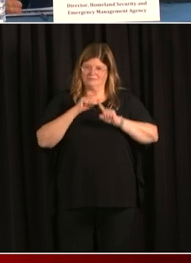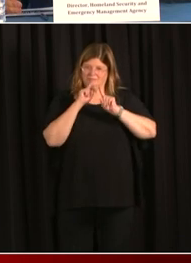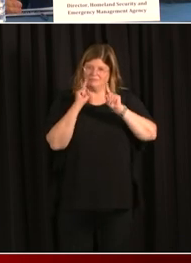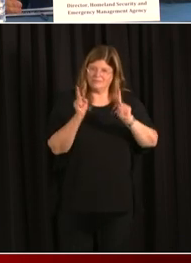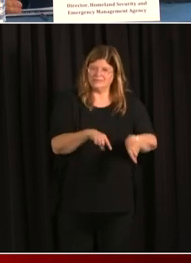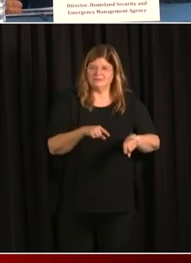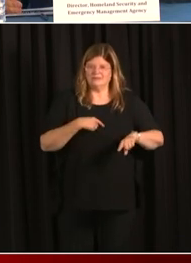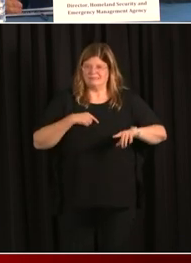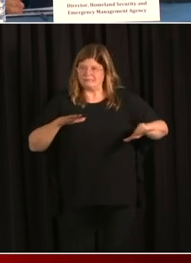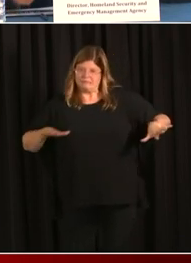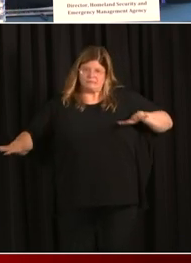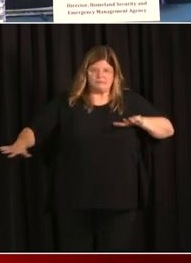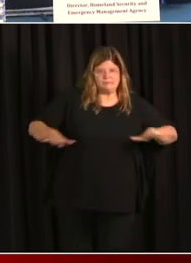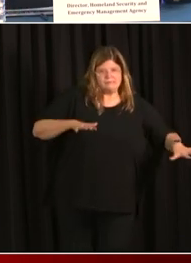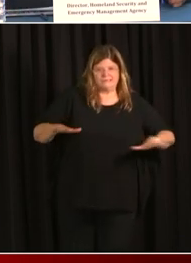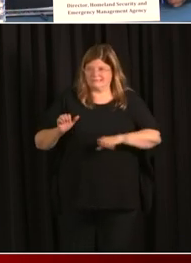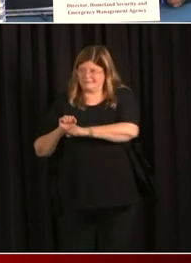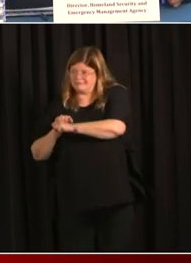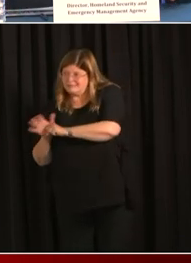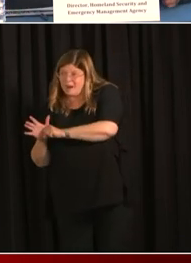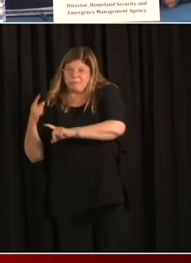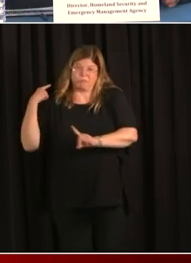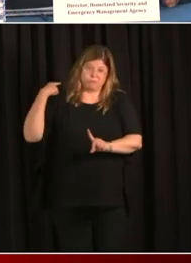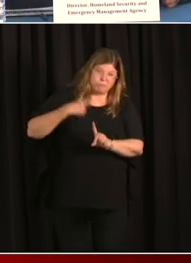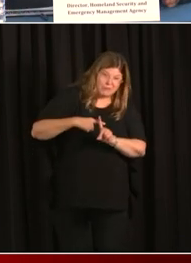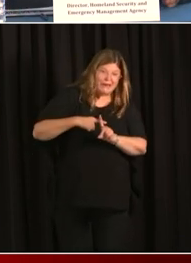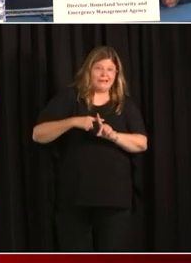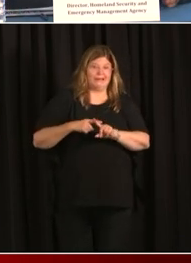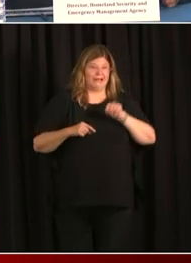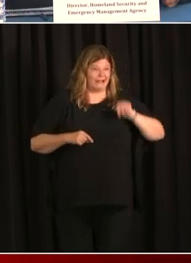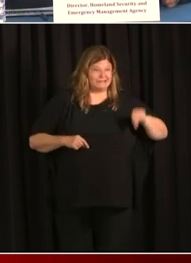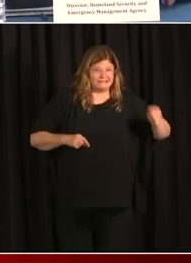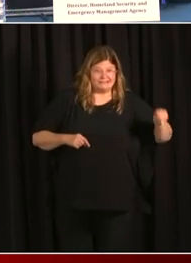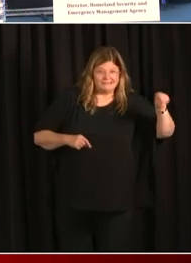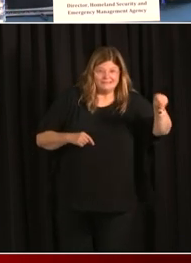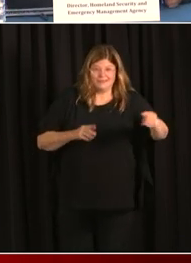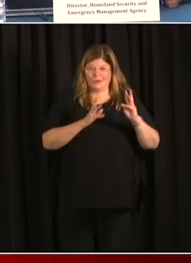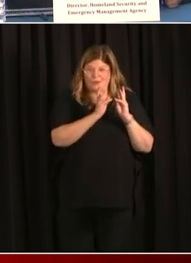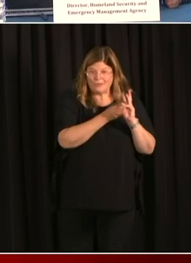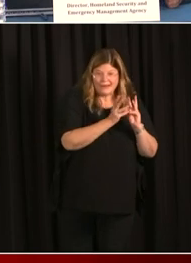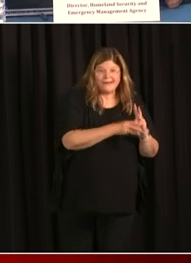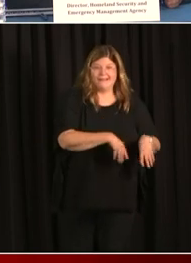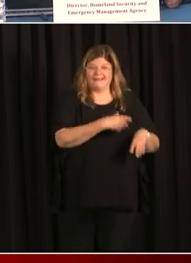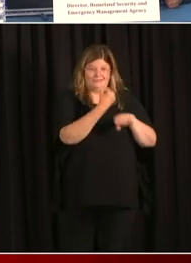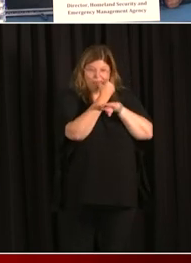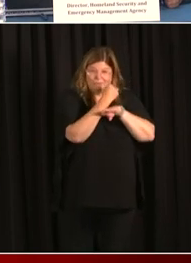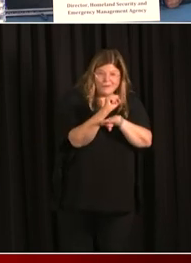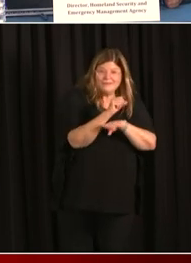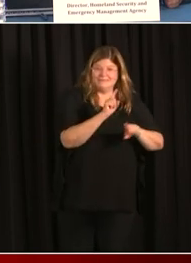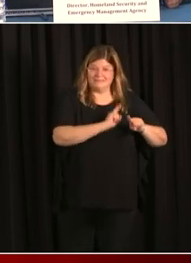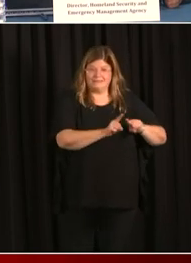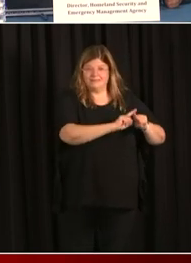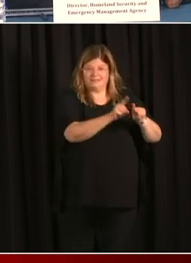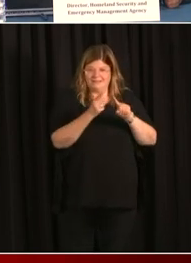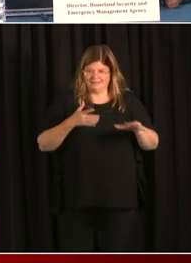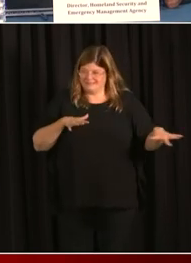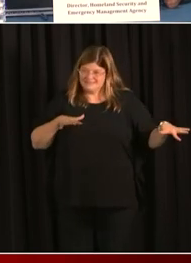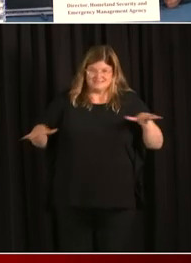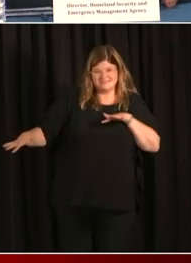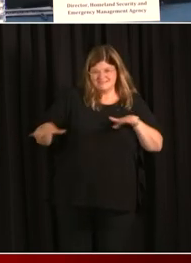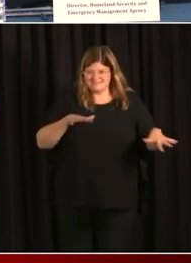to the pandemic, the CARES Act passes and doesn't treat D.C. as a state and essentially shorts us $750